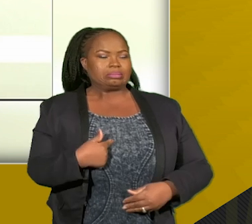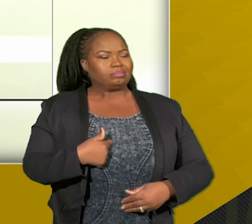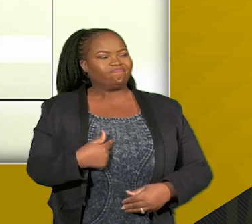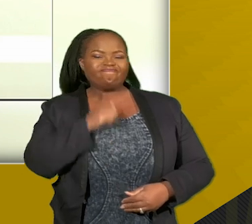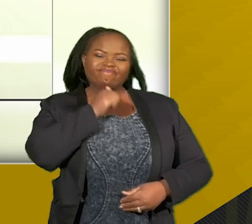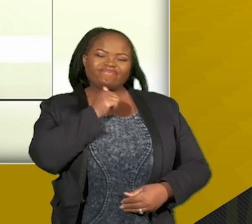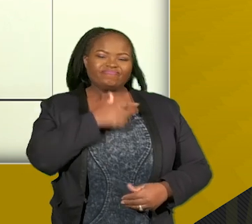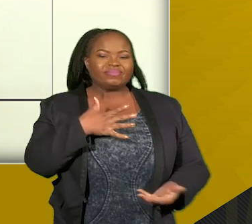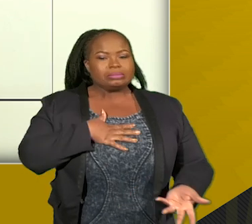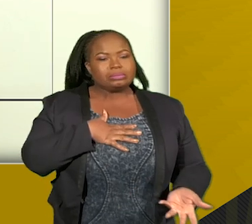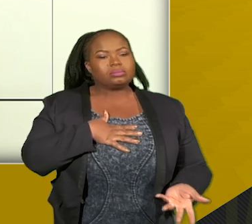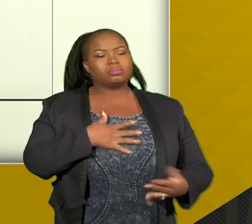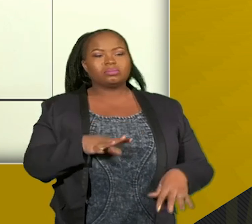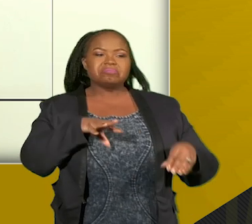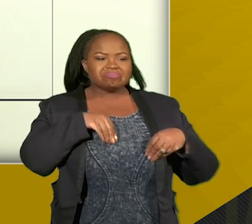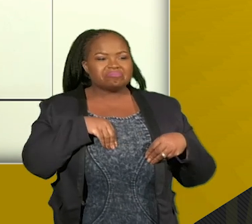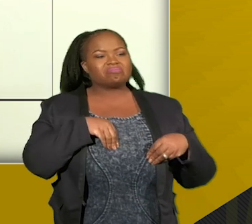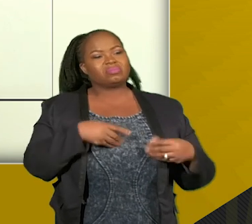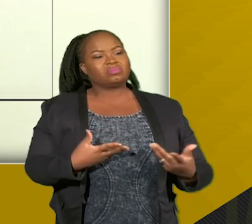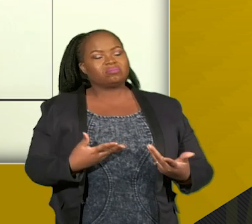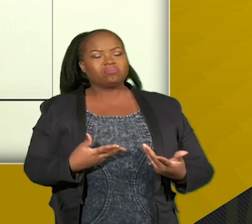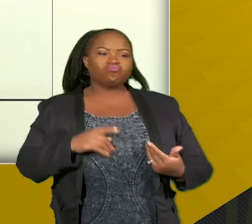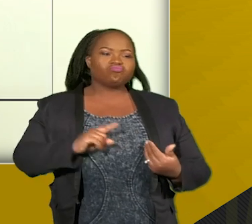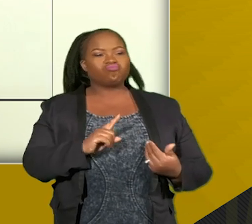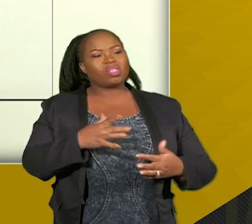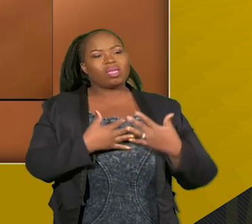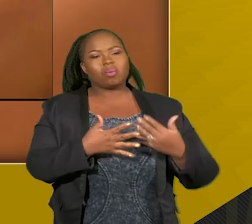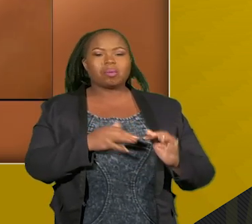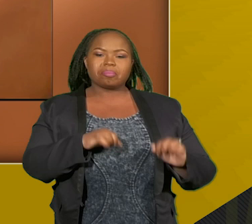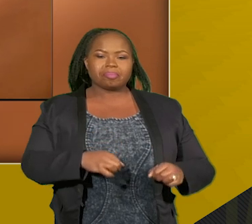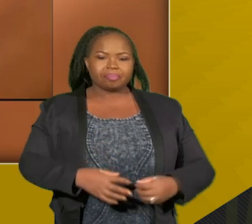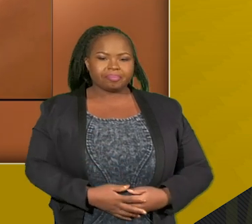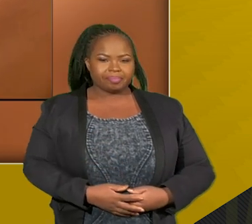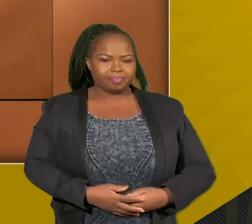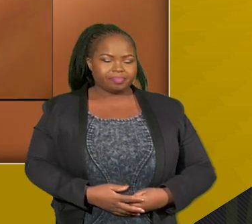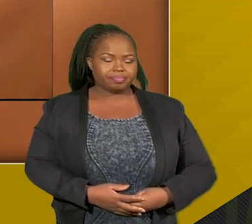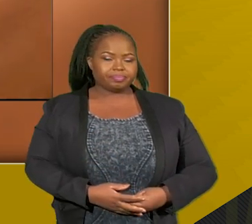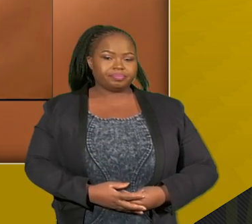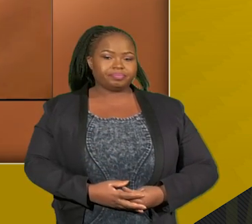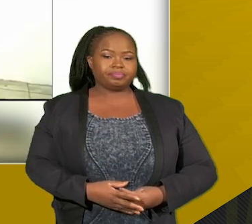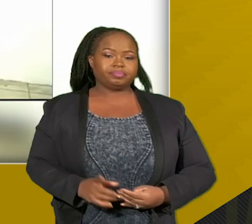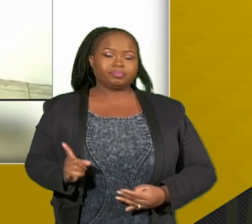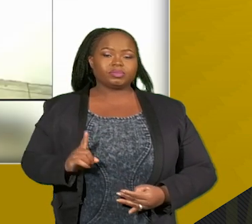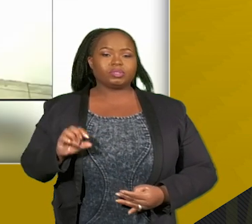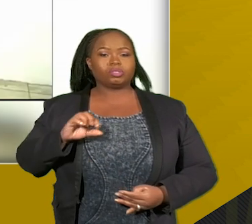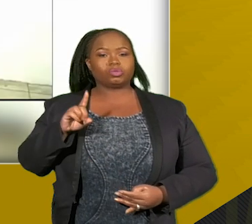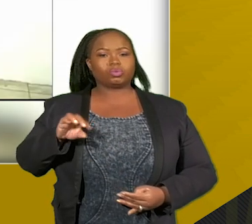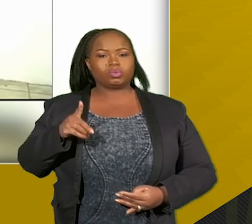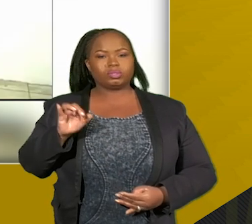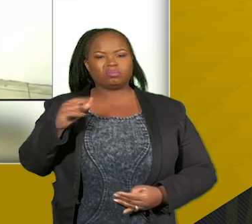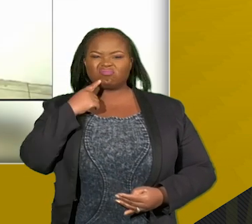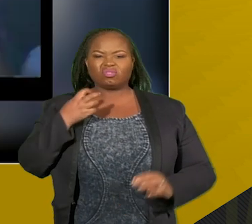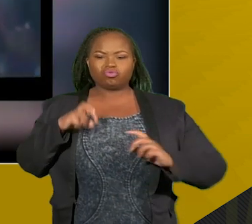it define me, and I carried it around with me everywhere I went. Cheryl Zondi says she